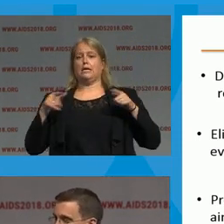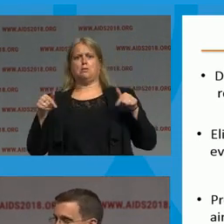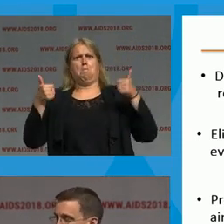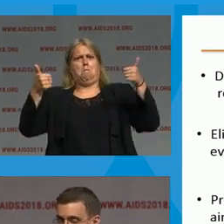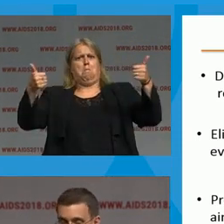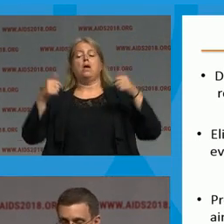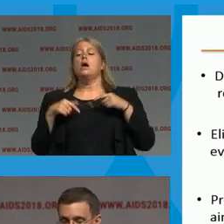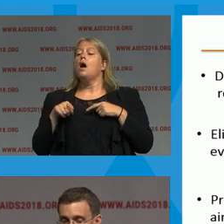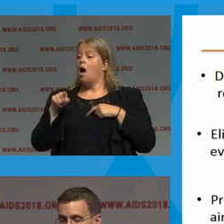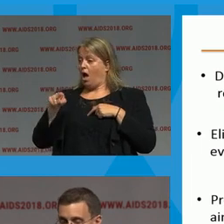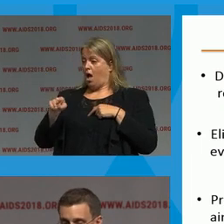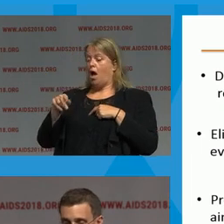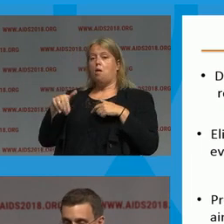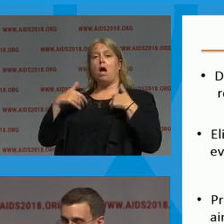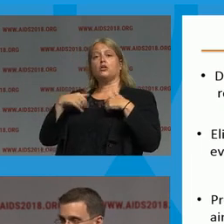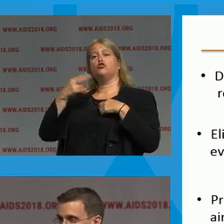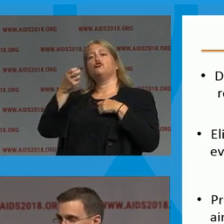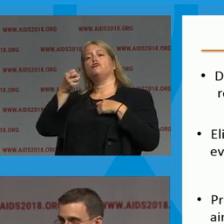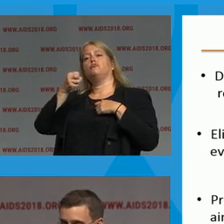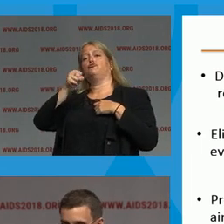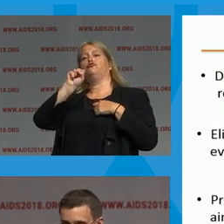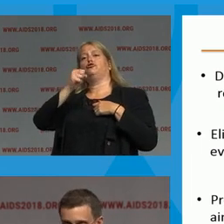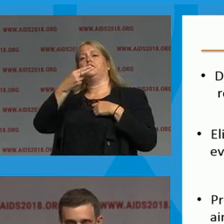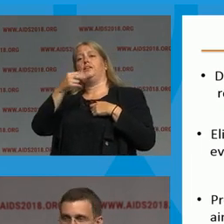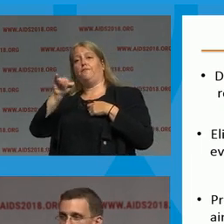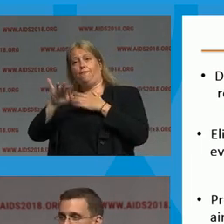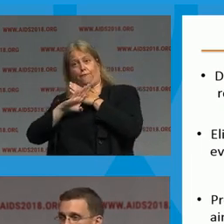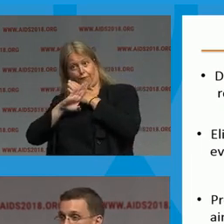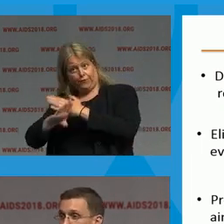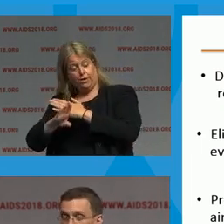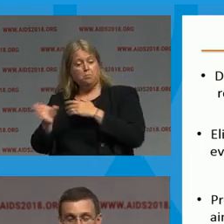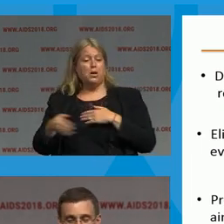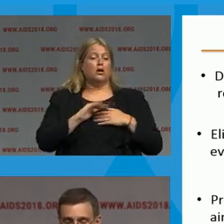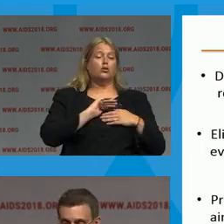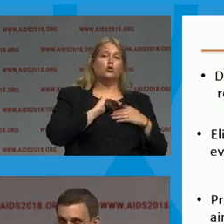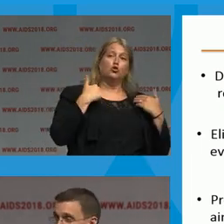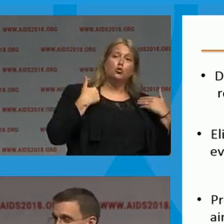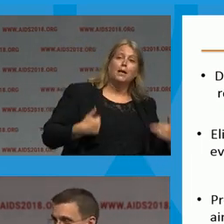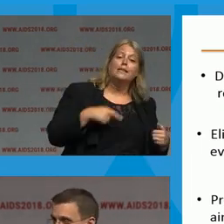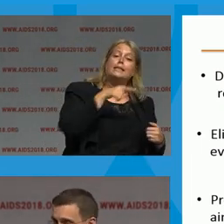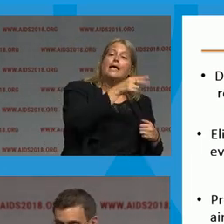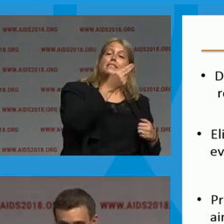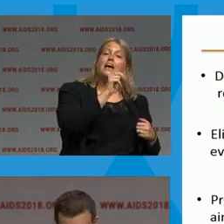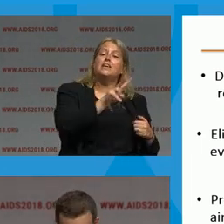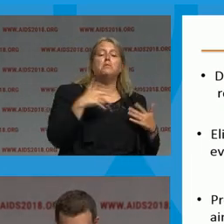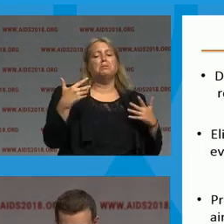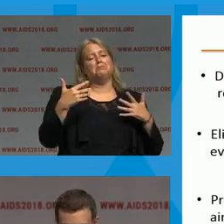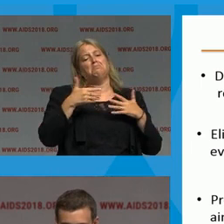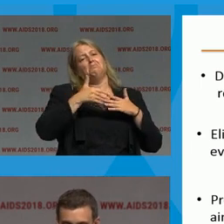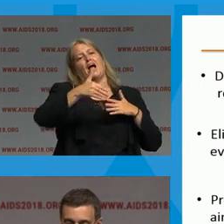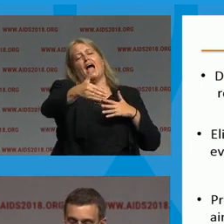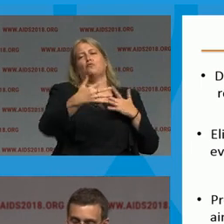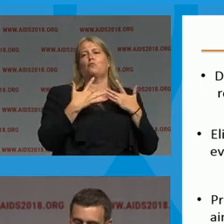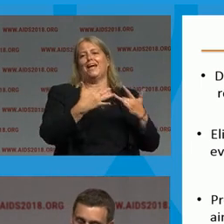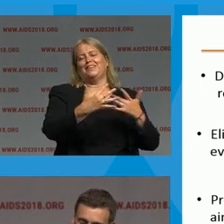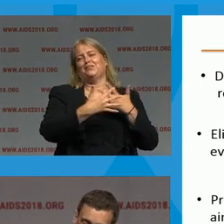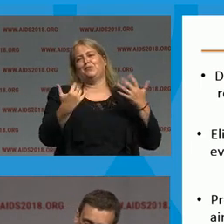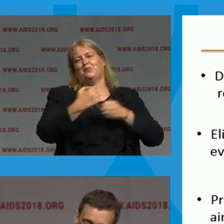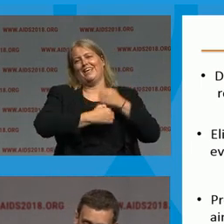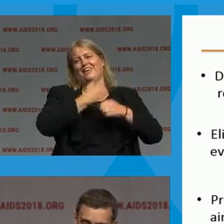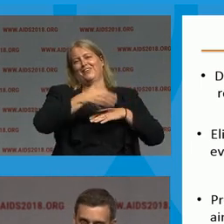with Hiv. Will it protect humans from HIV? And we'll have to wait a few years to find out.